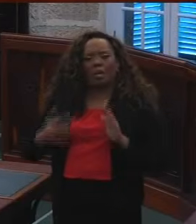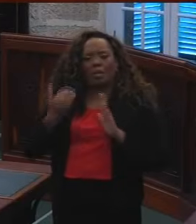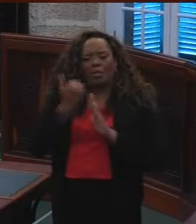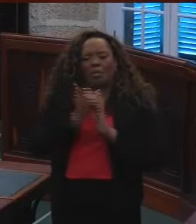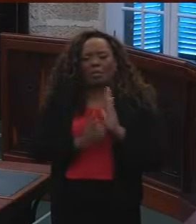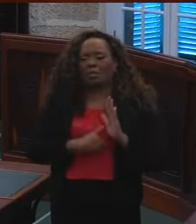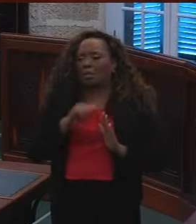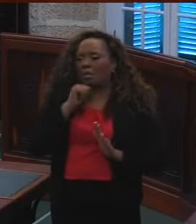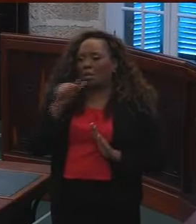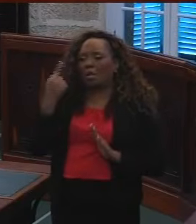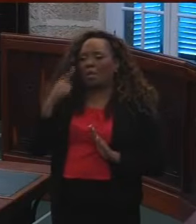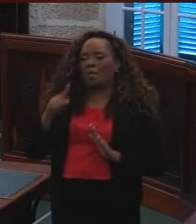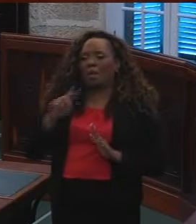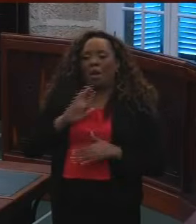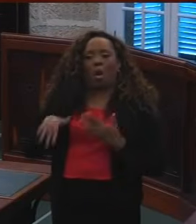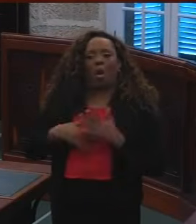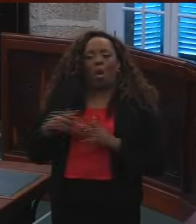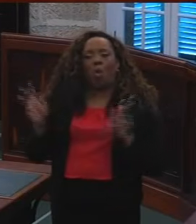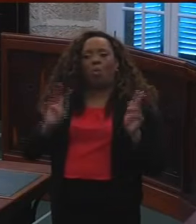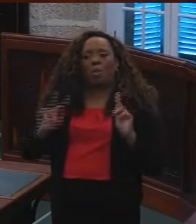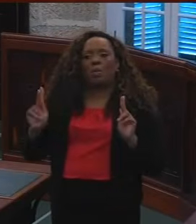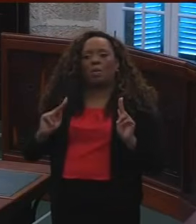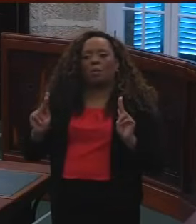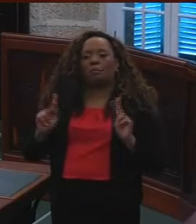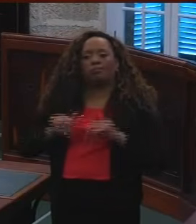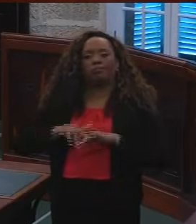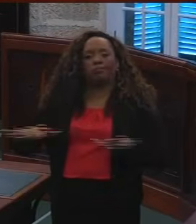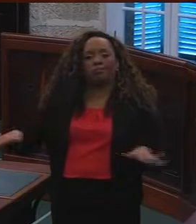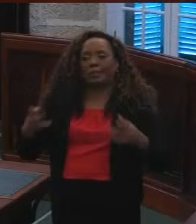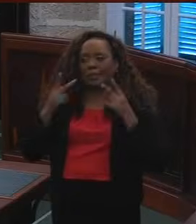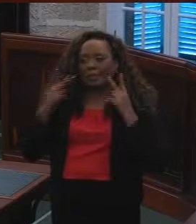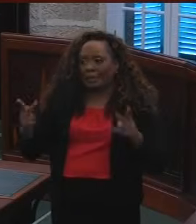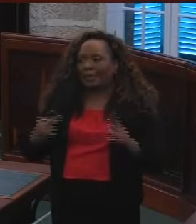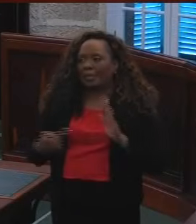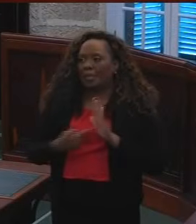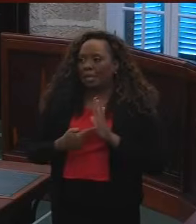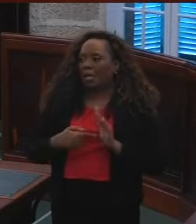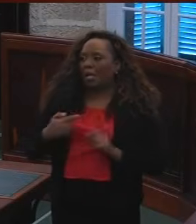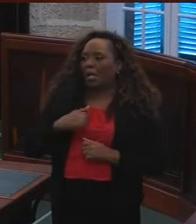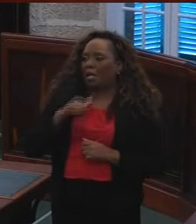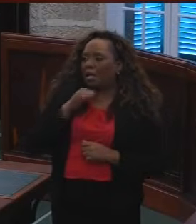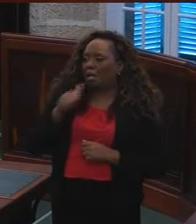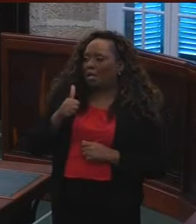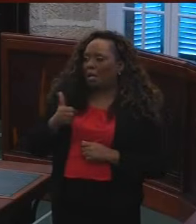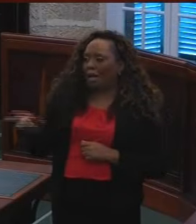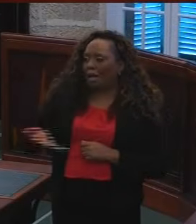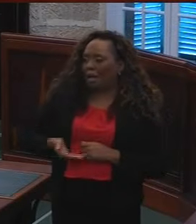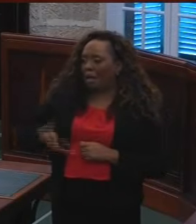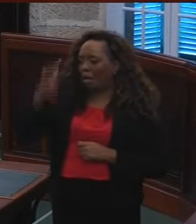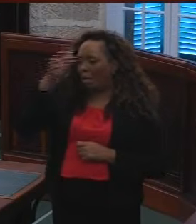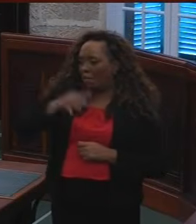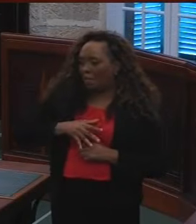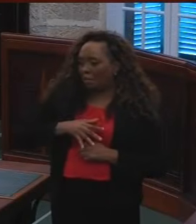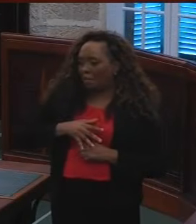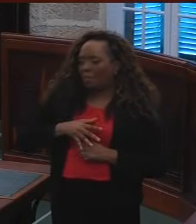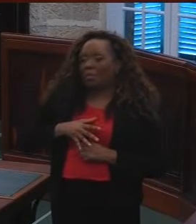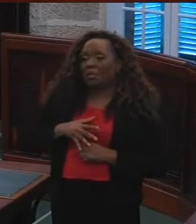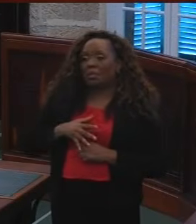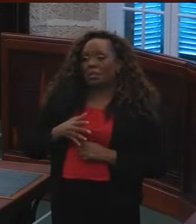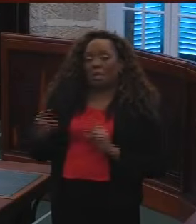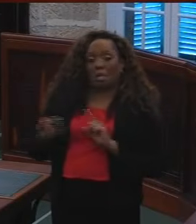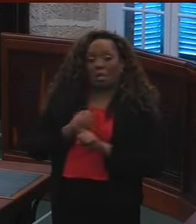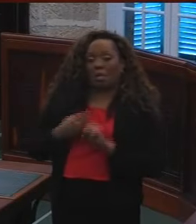state at present, so that we know. So that, for example, I will not go and hire a man that I know has abused an